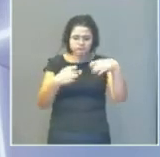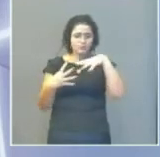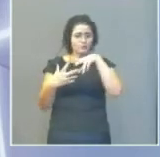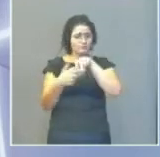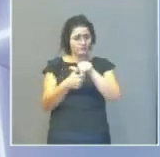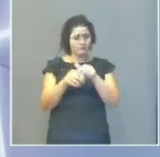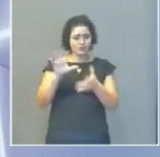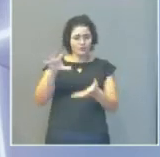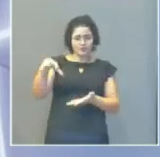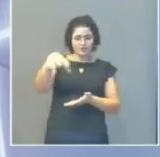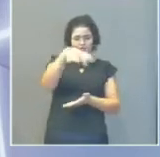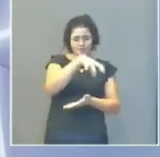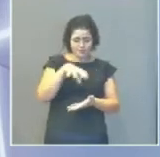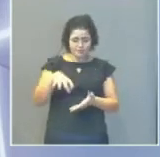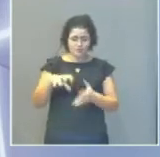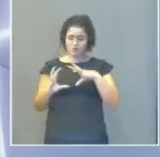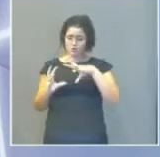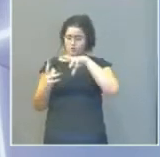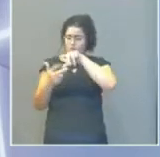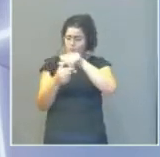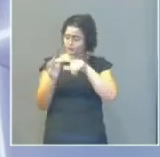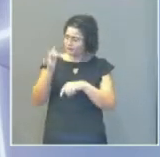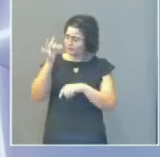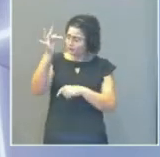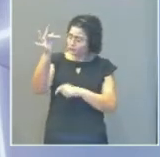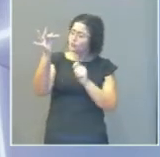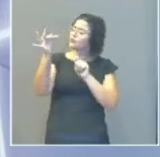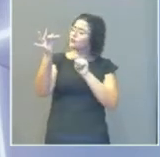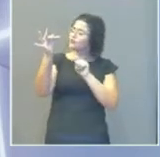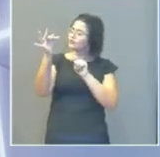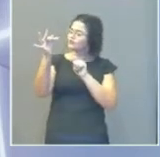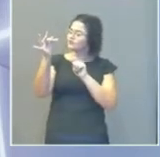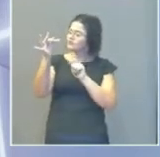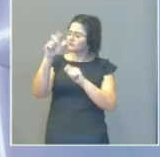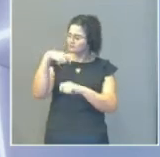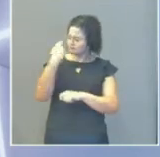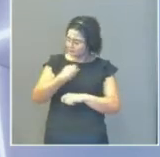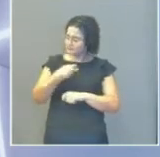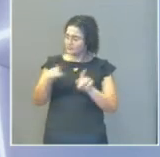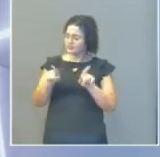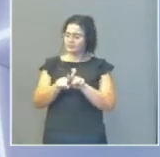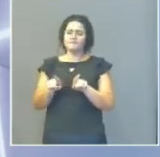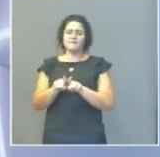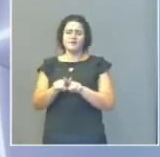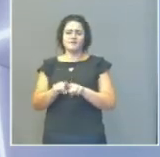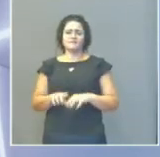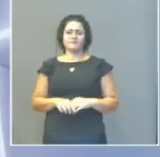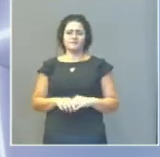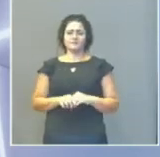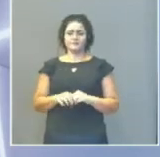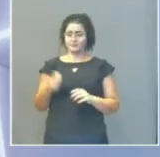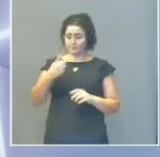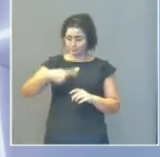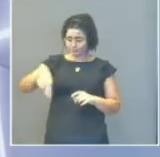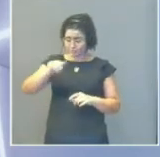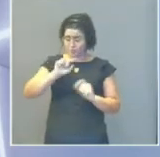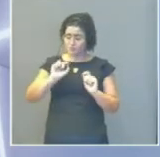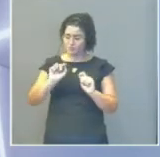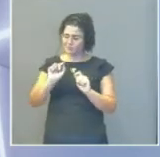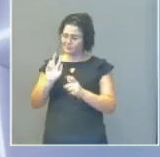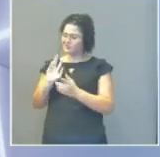The future is a way of naming ourselves. When we go to the